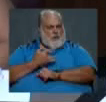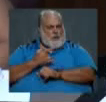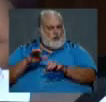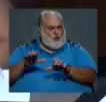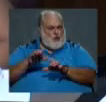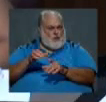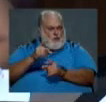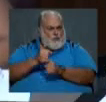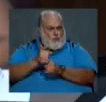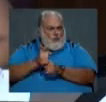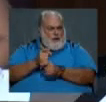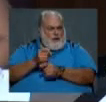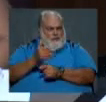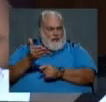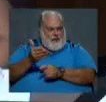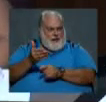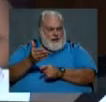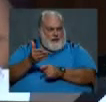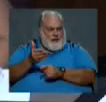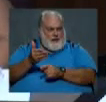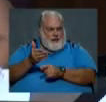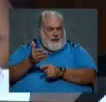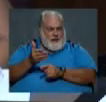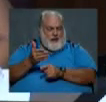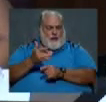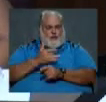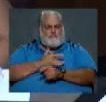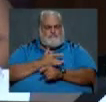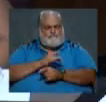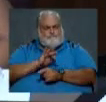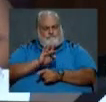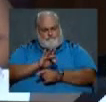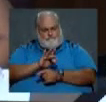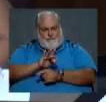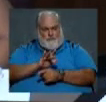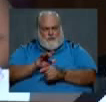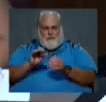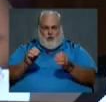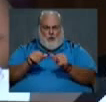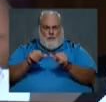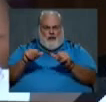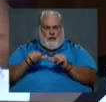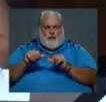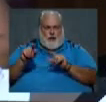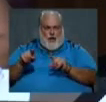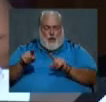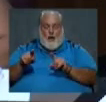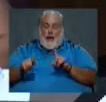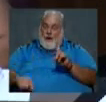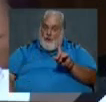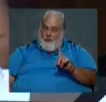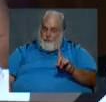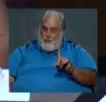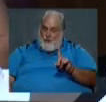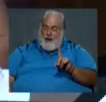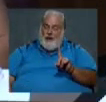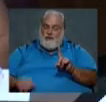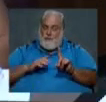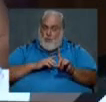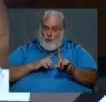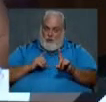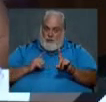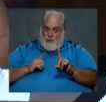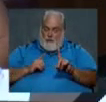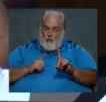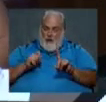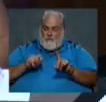thing. And who can't have sympathy for these people that have nowhere to go? But as a board,